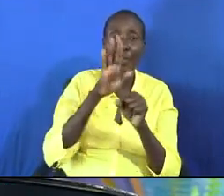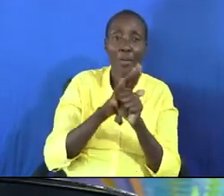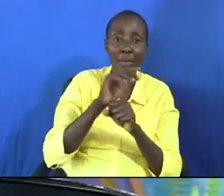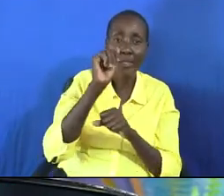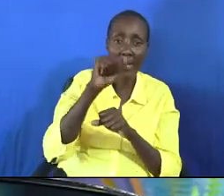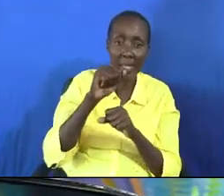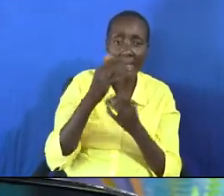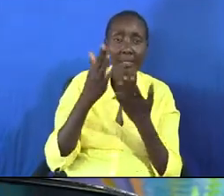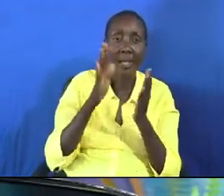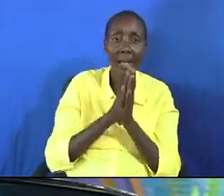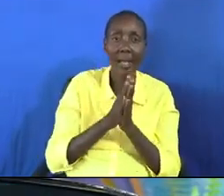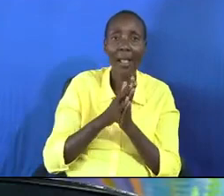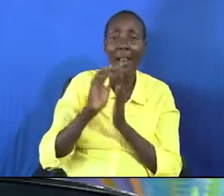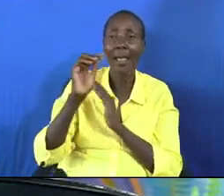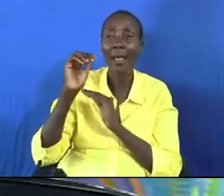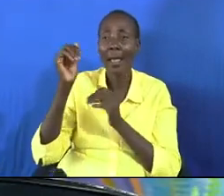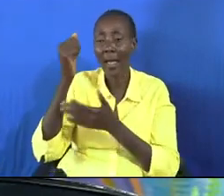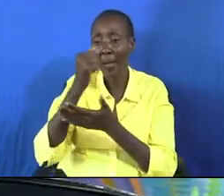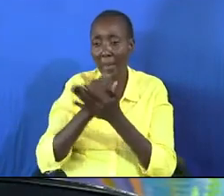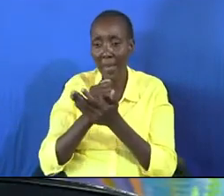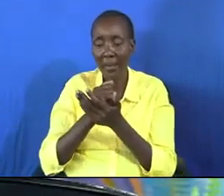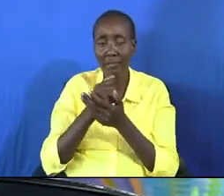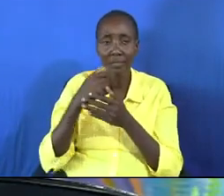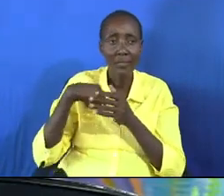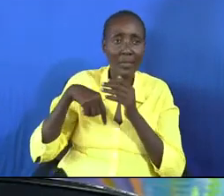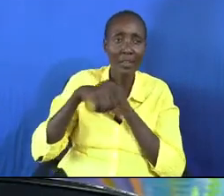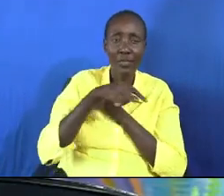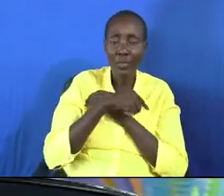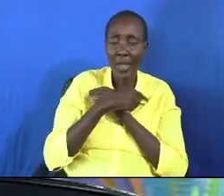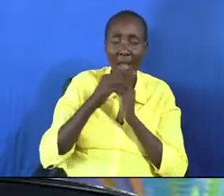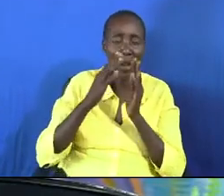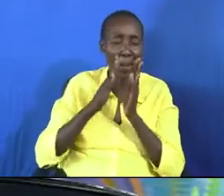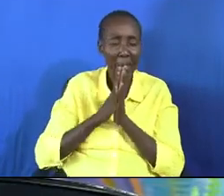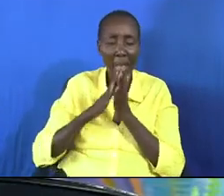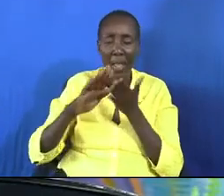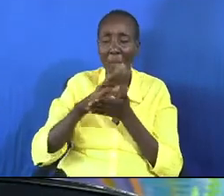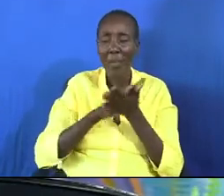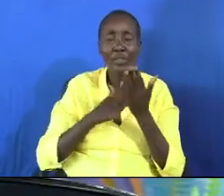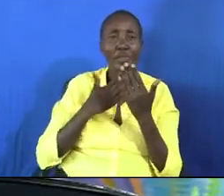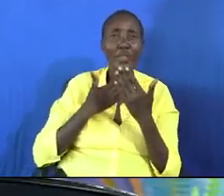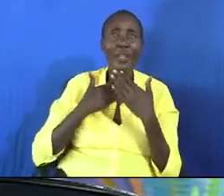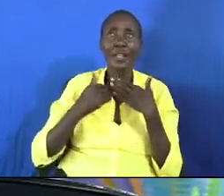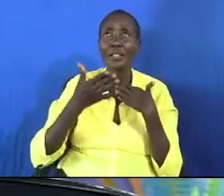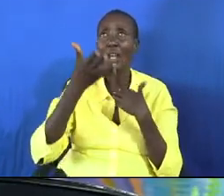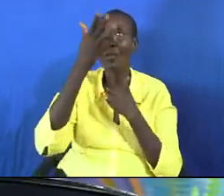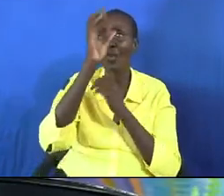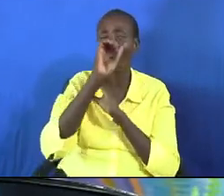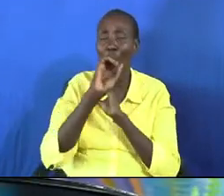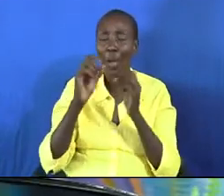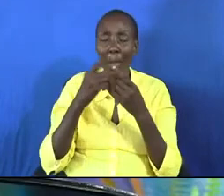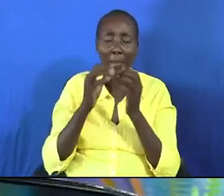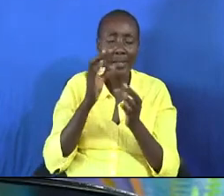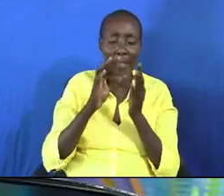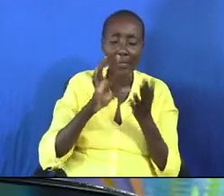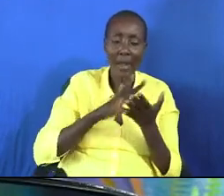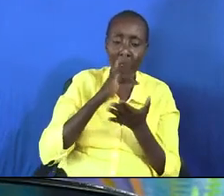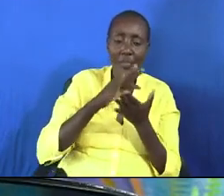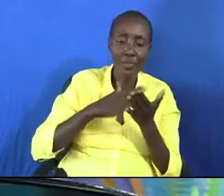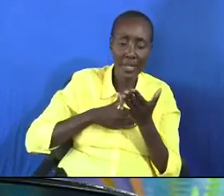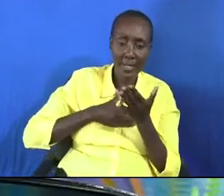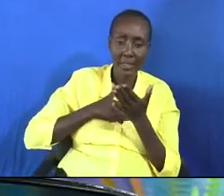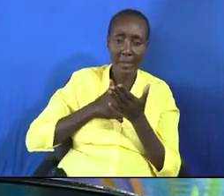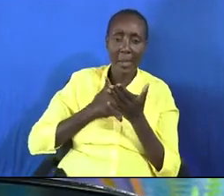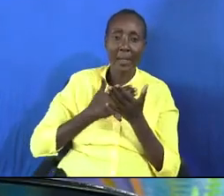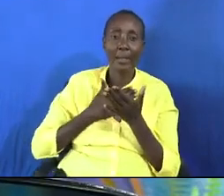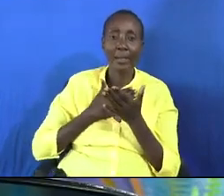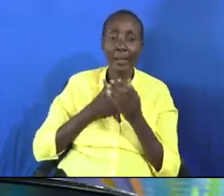yes, wait, or whatever, is because we are not praying according to the desires of God. But if my spirit is